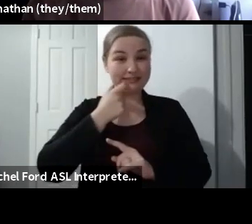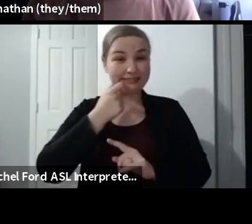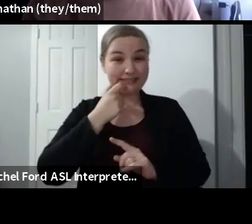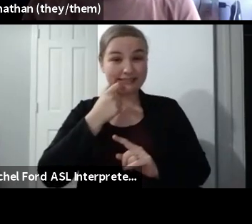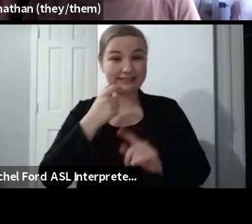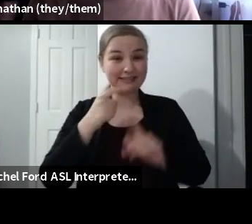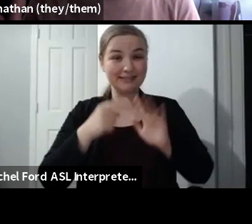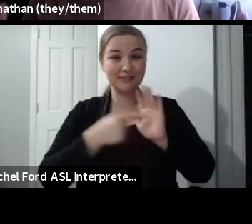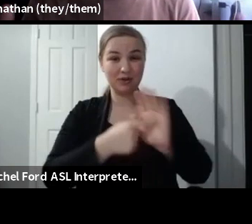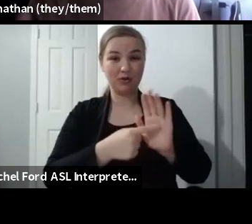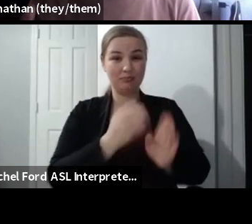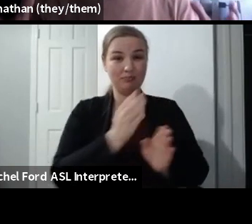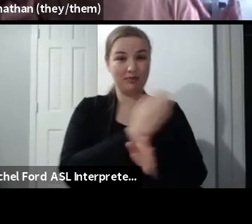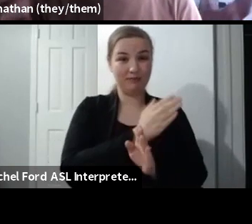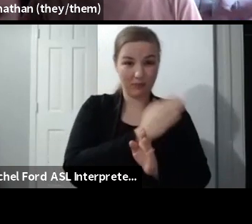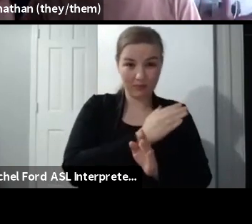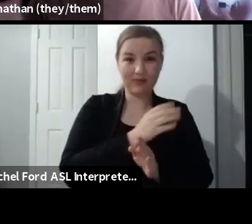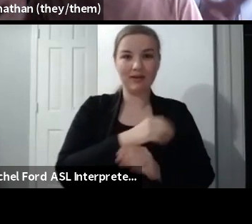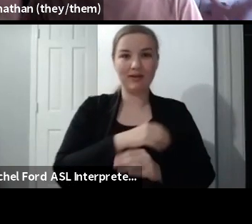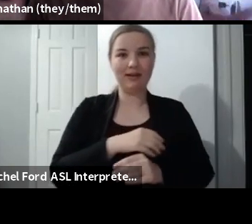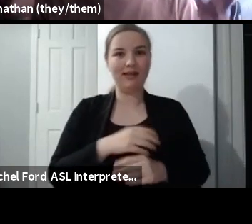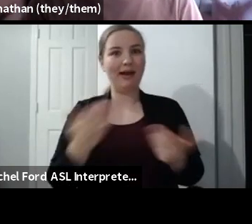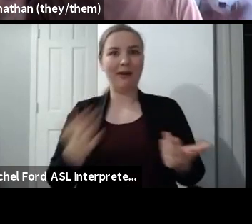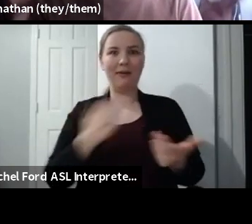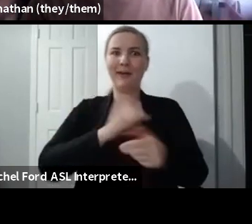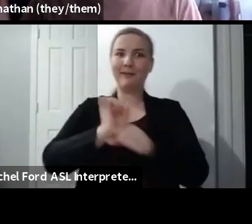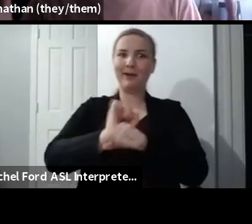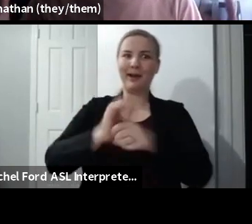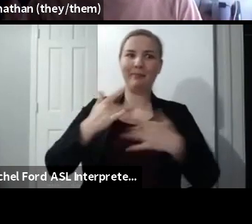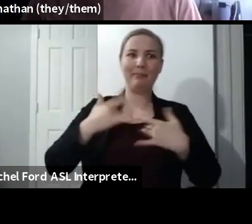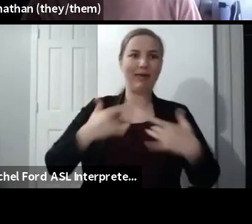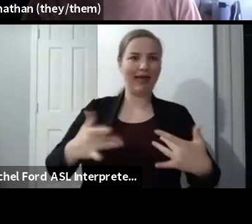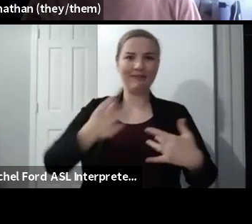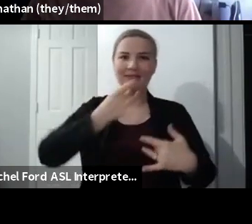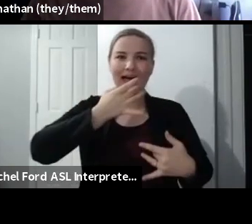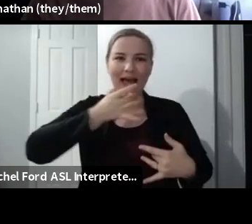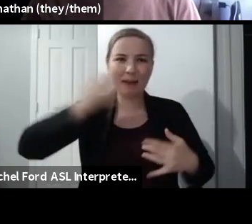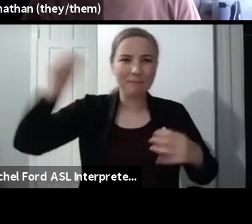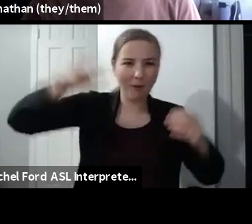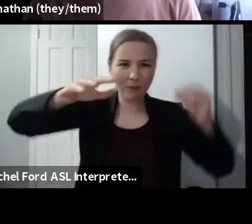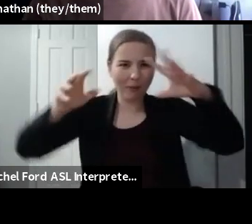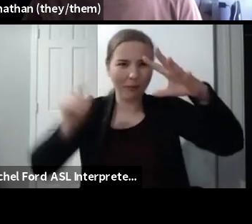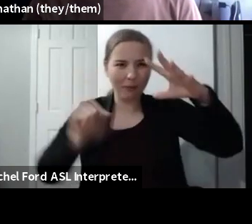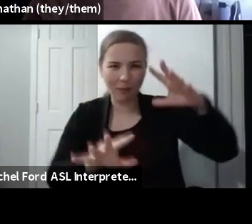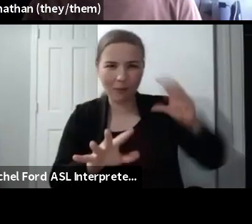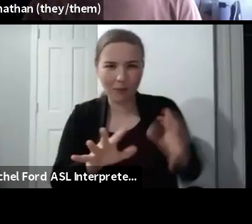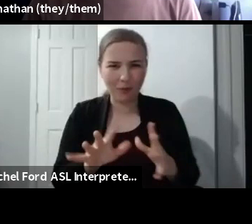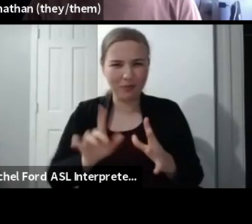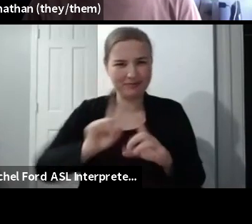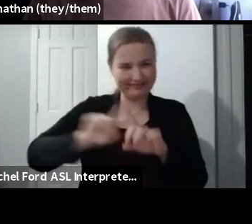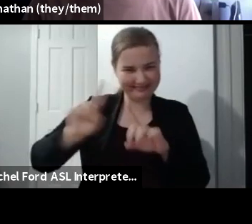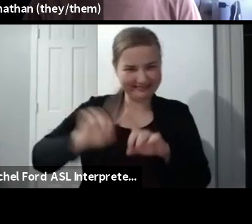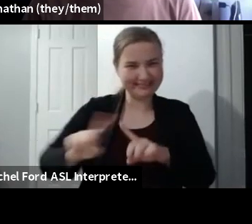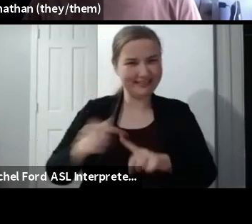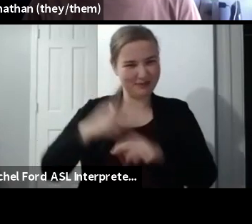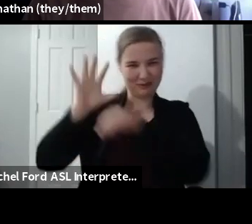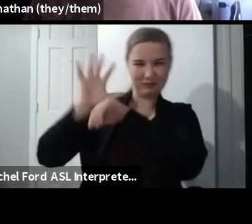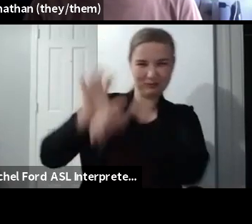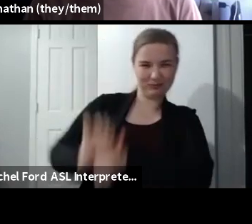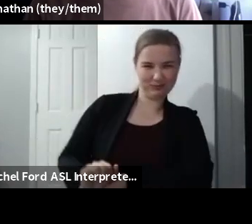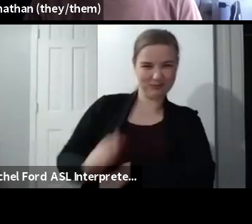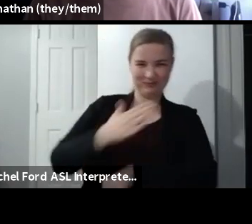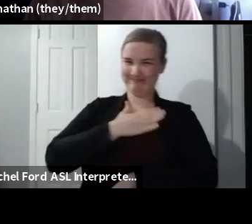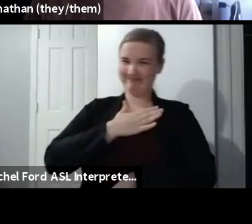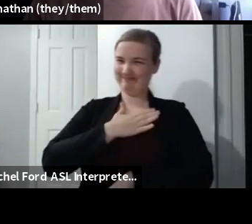light in my piece. And all that light is like all of the lights I'm used to, you know, just like, and so I always am